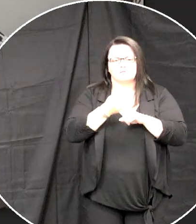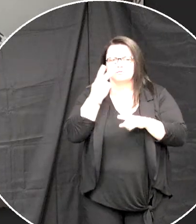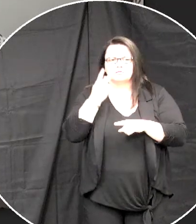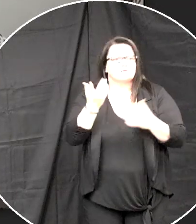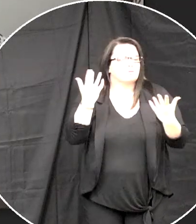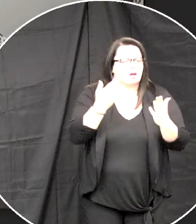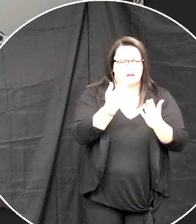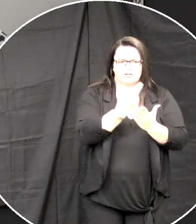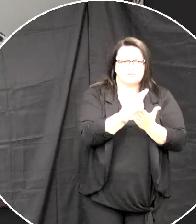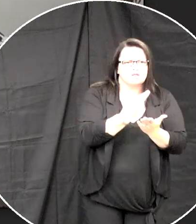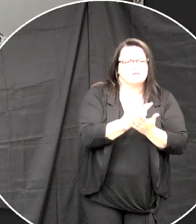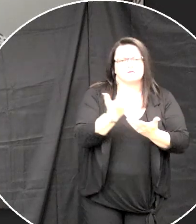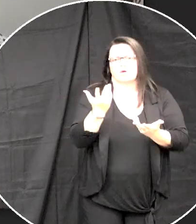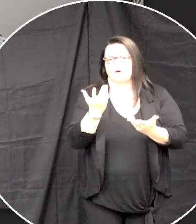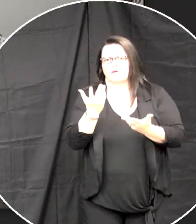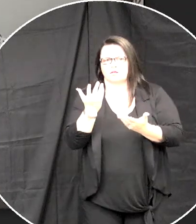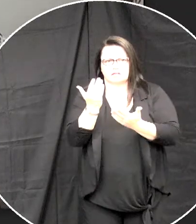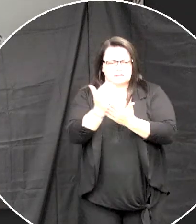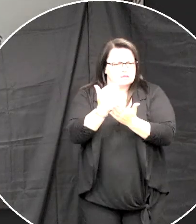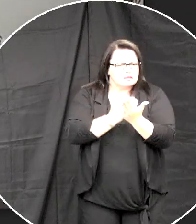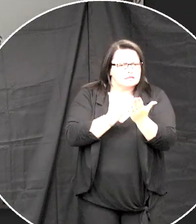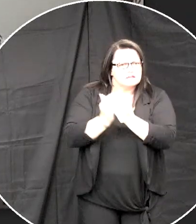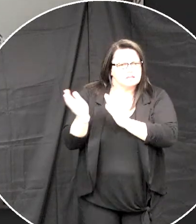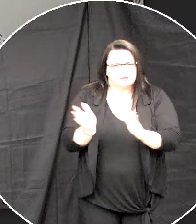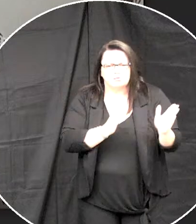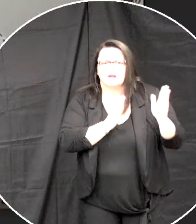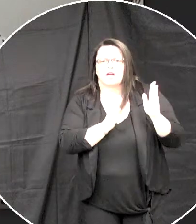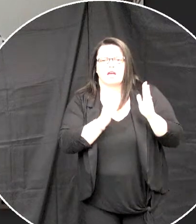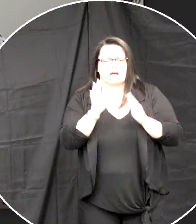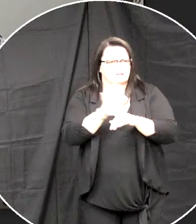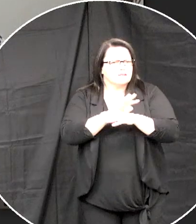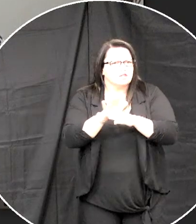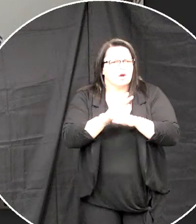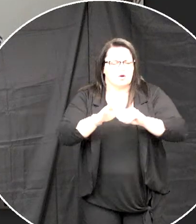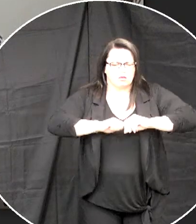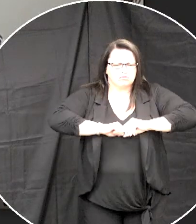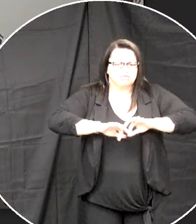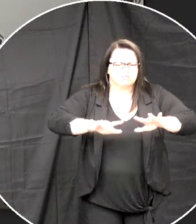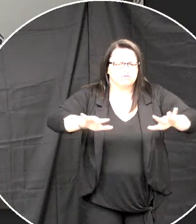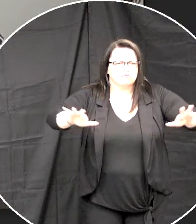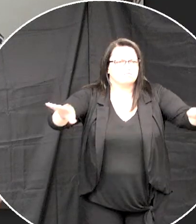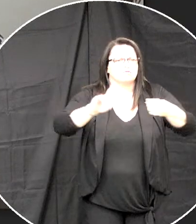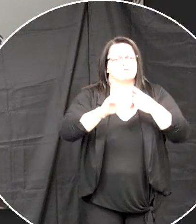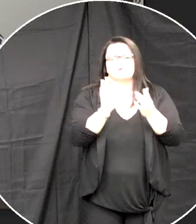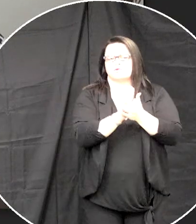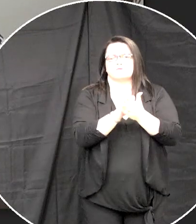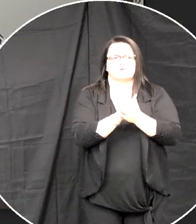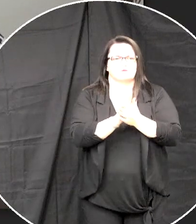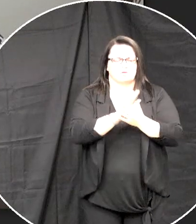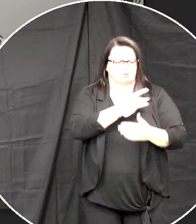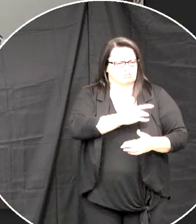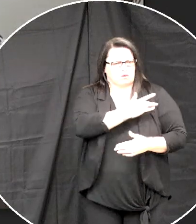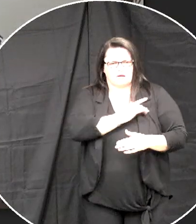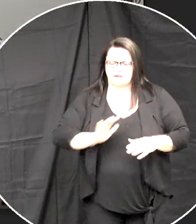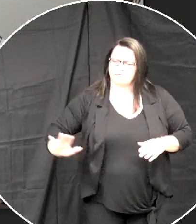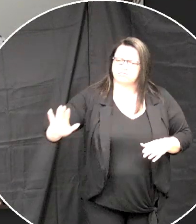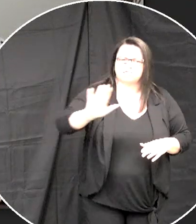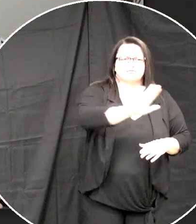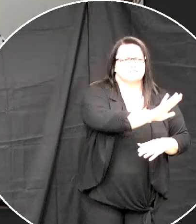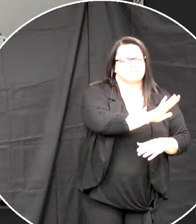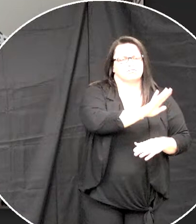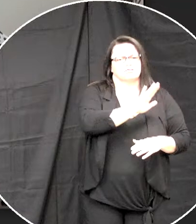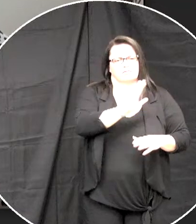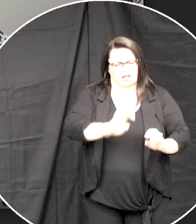plans, videos, read-alongs, getting out into schools all across the province and educating students about the history